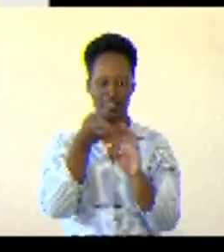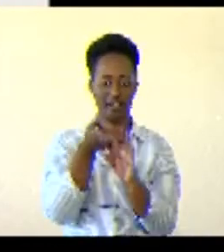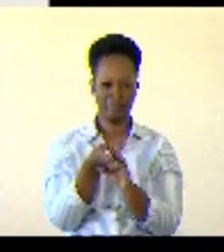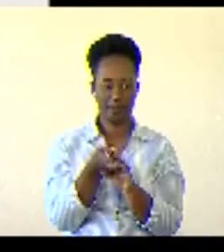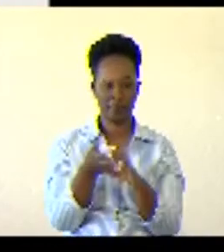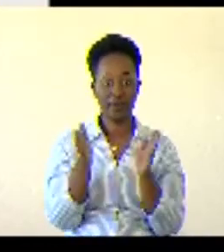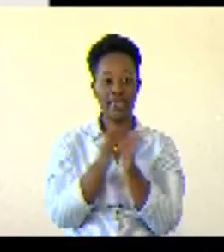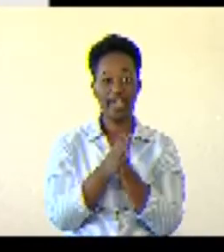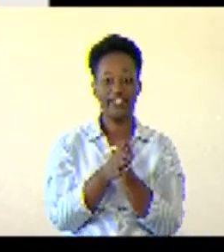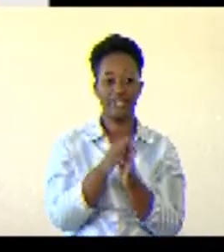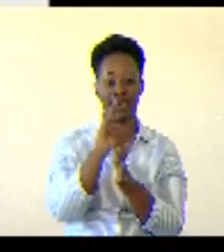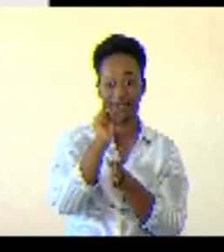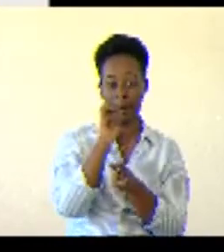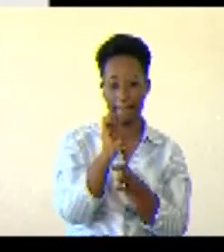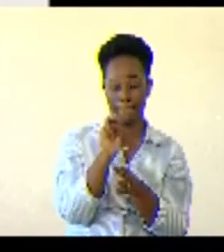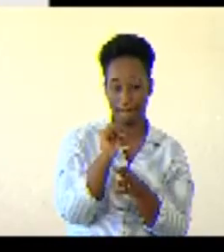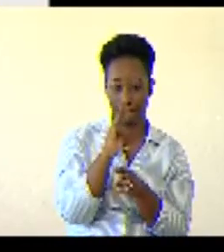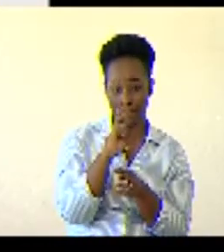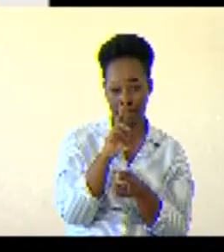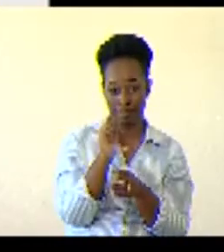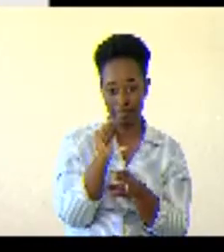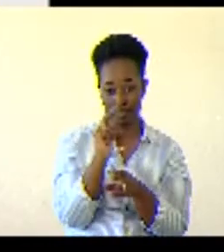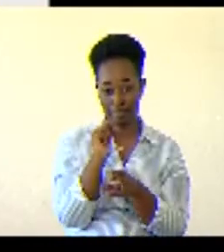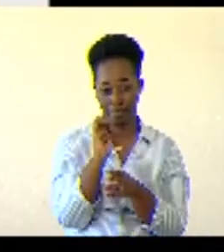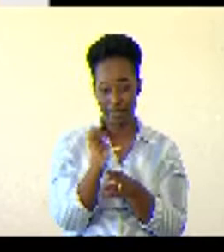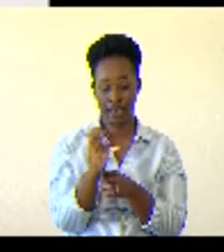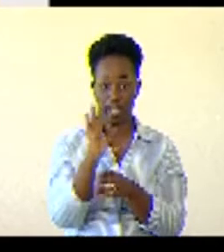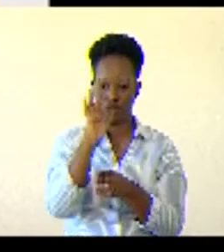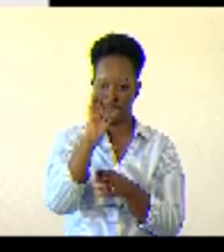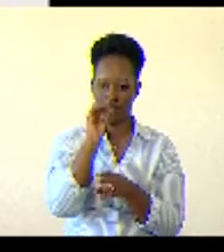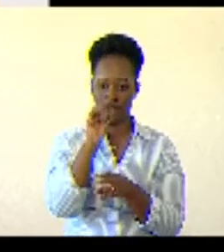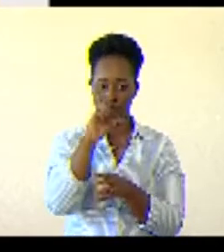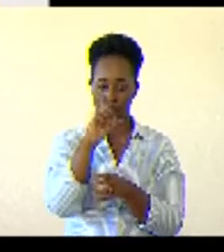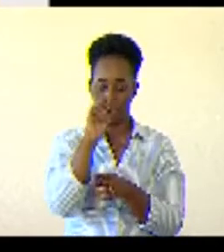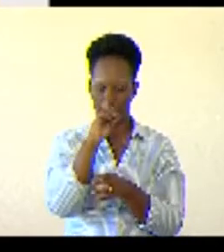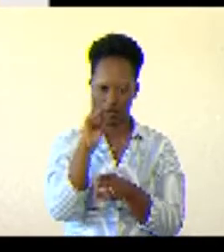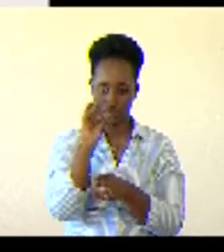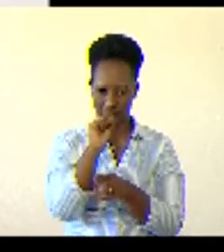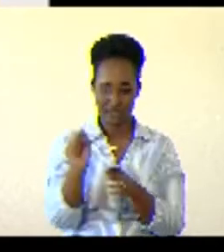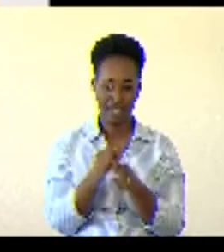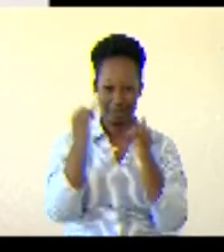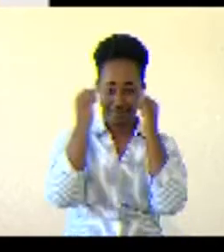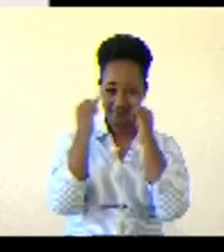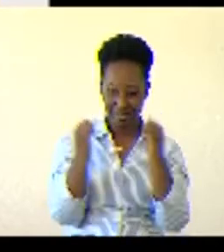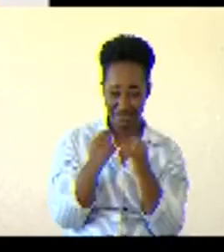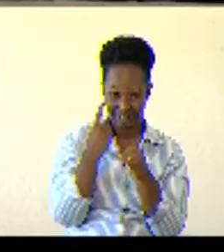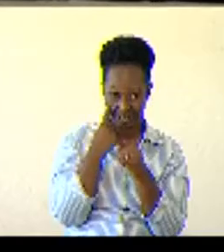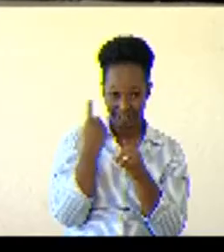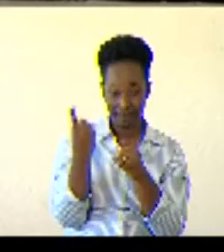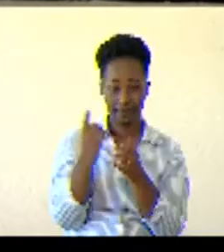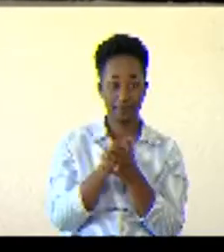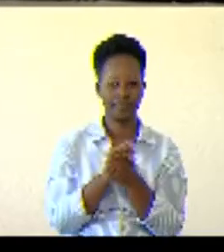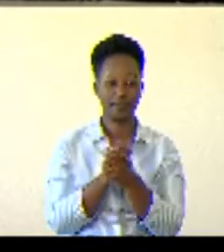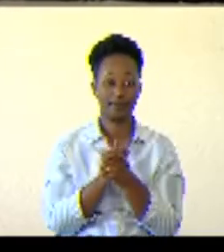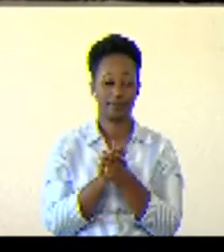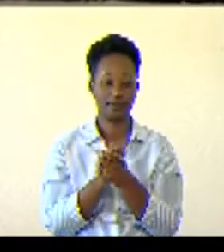the membrane folds, if I talk about folding, that is, let me just have some diagram. I have substance, this is a particle. Like this